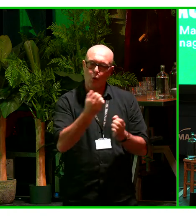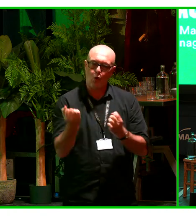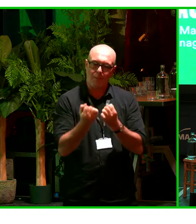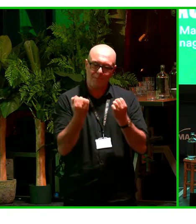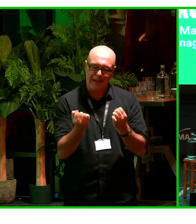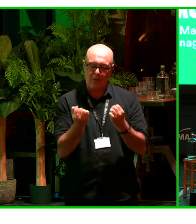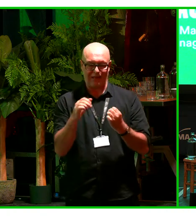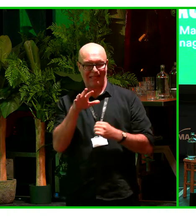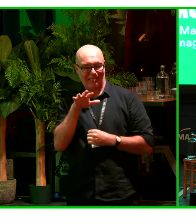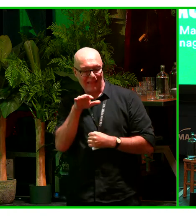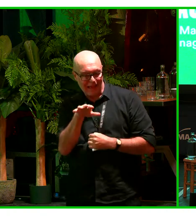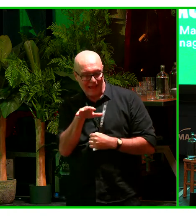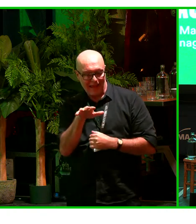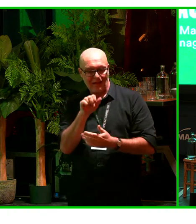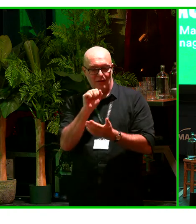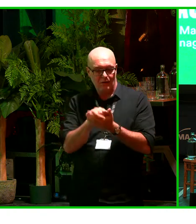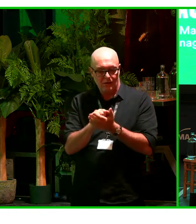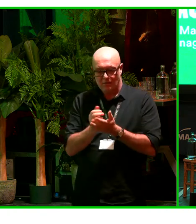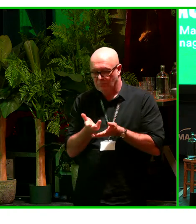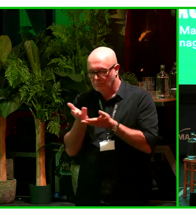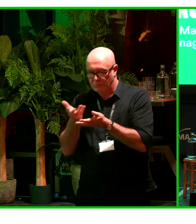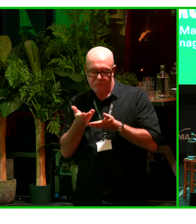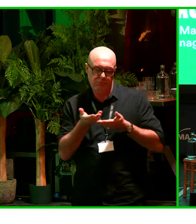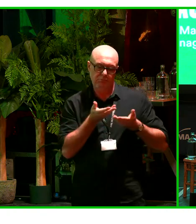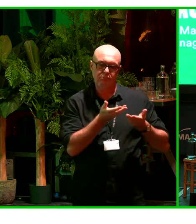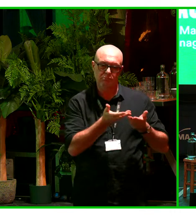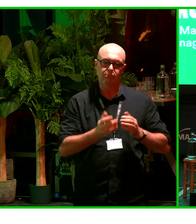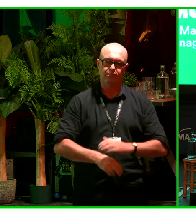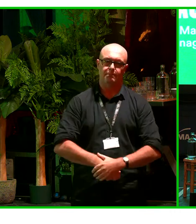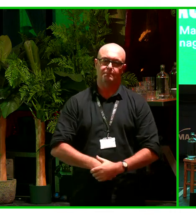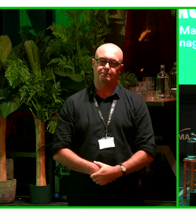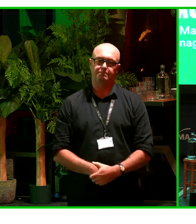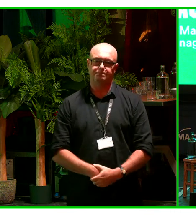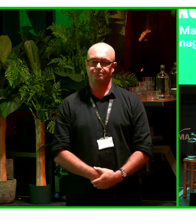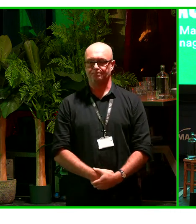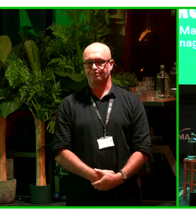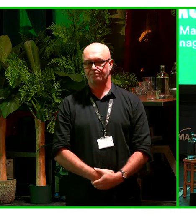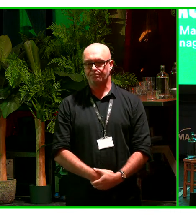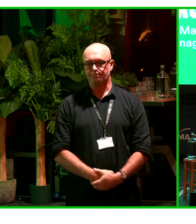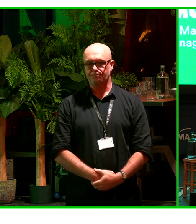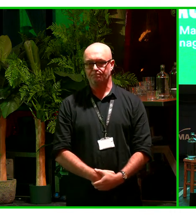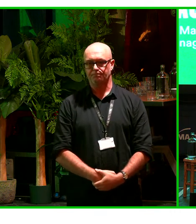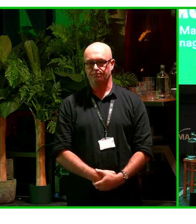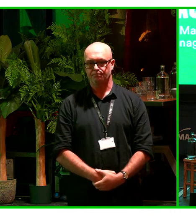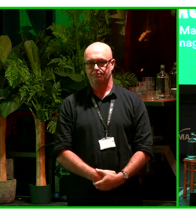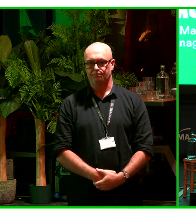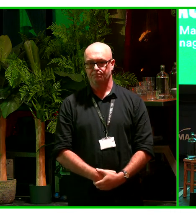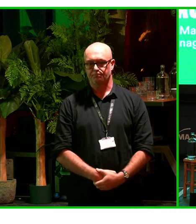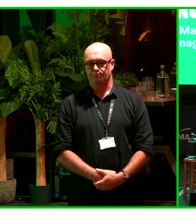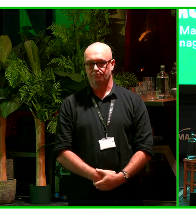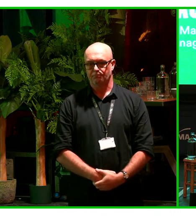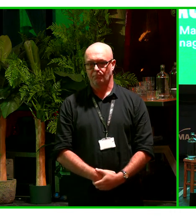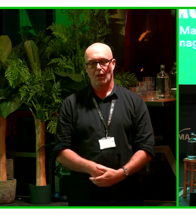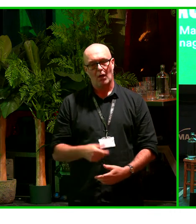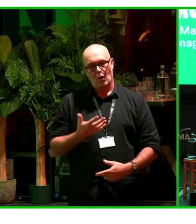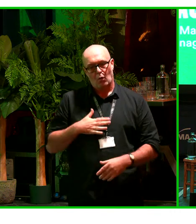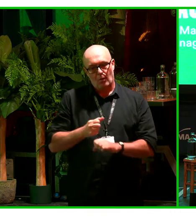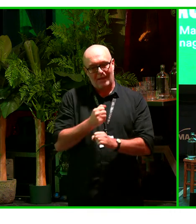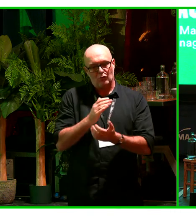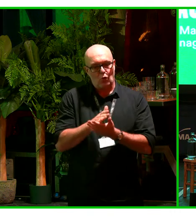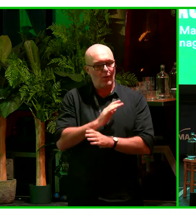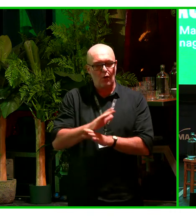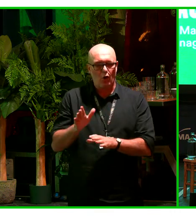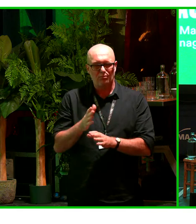the existing capacity to make sure that we aren't over-investing in the system into the future.